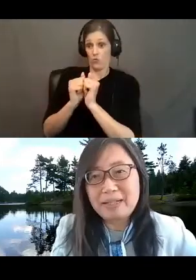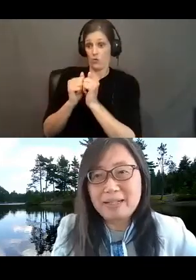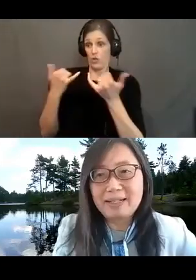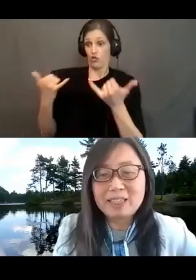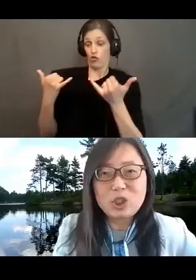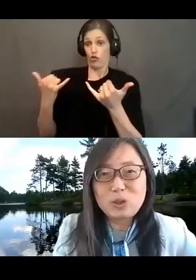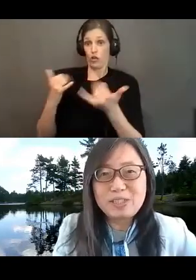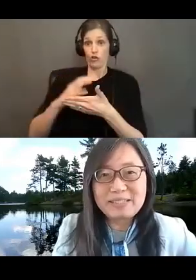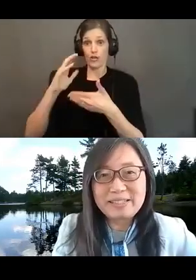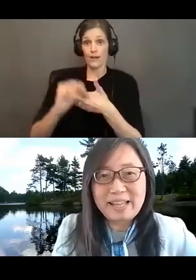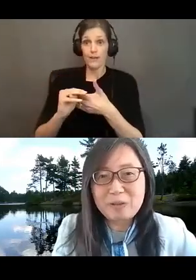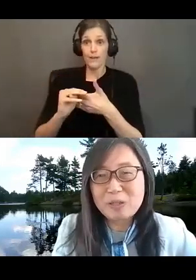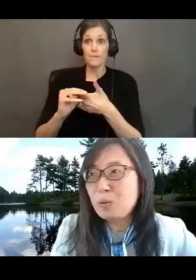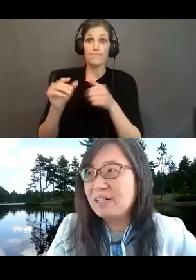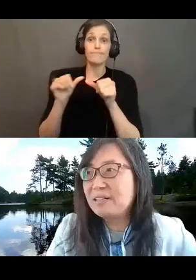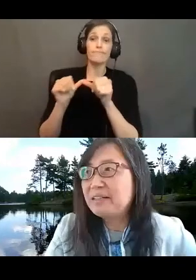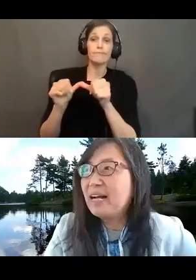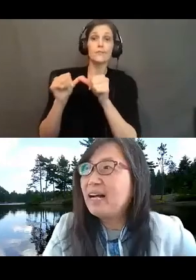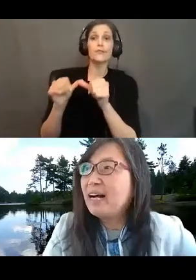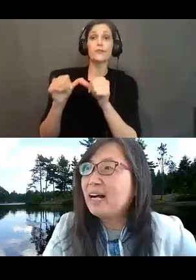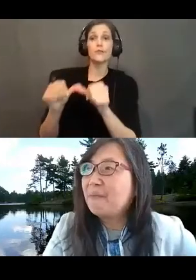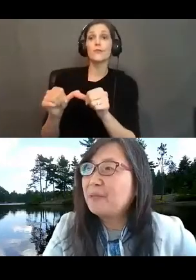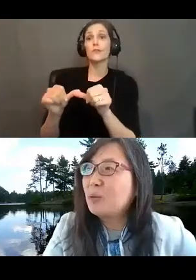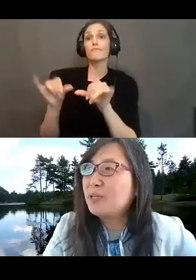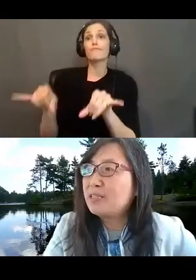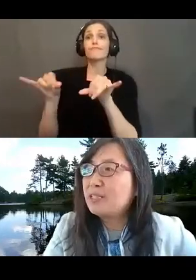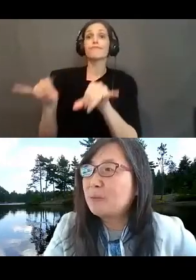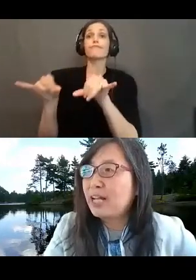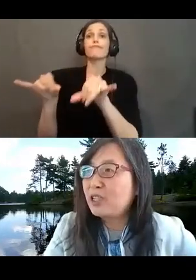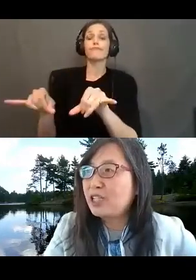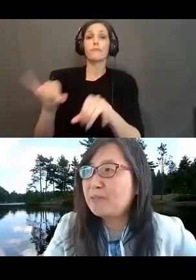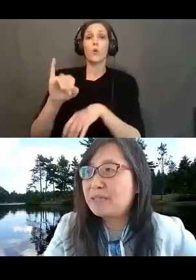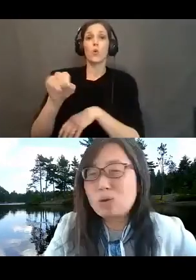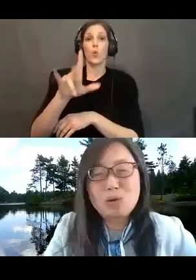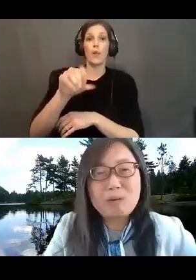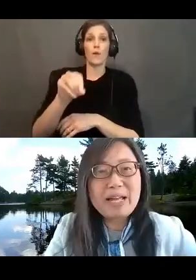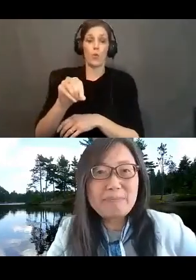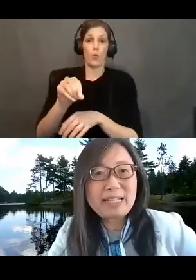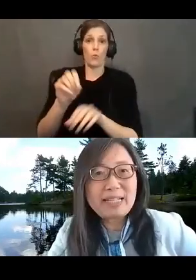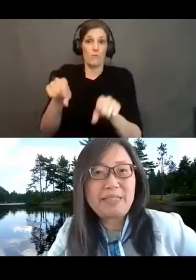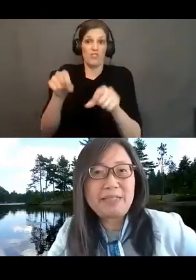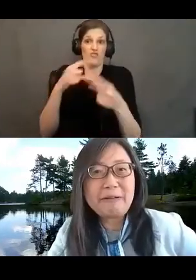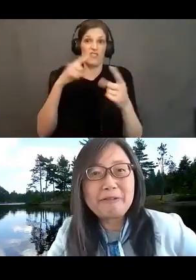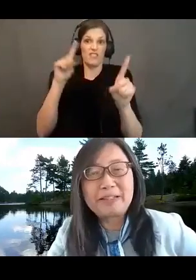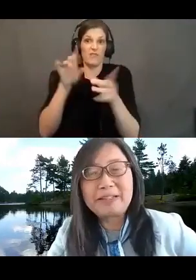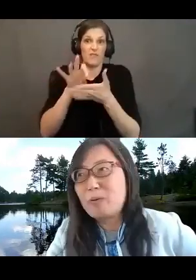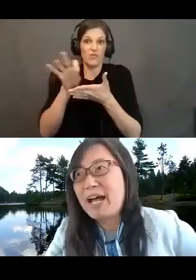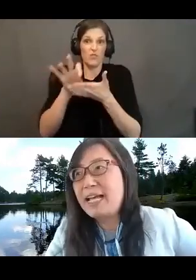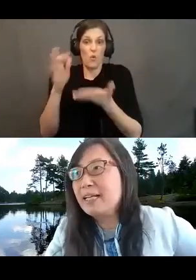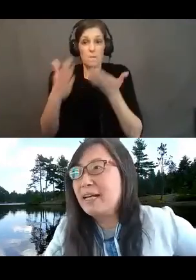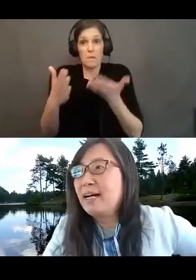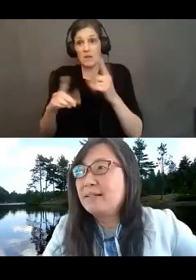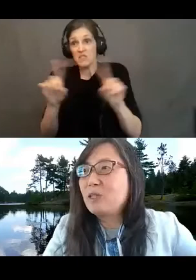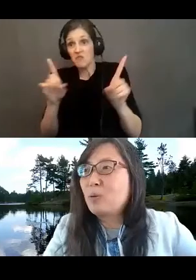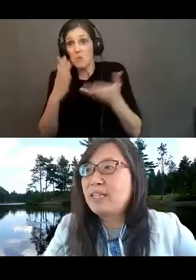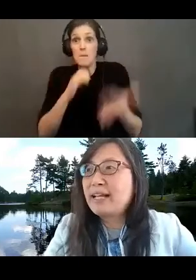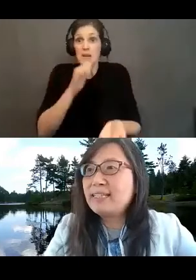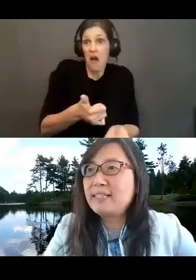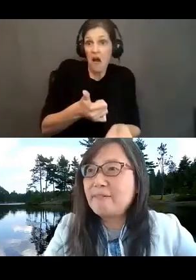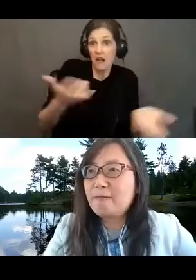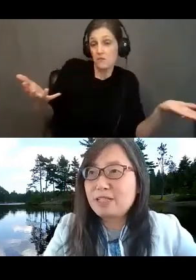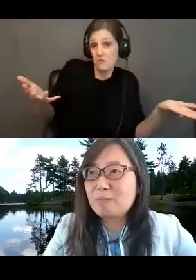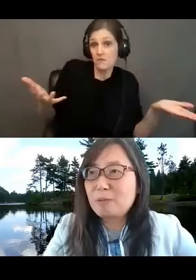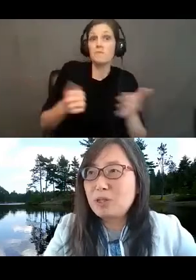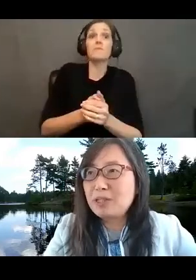curriculum, continuing the status quo, Julio's potential achievement score may or may not be different, right? So we take